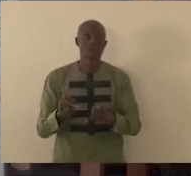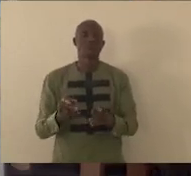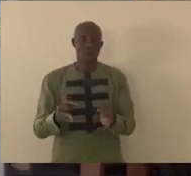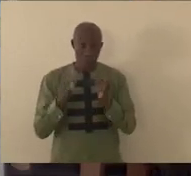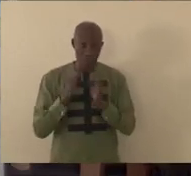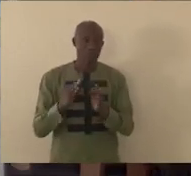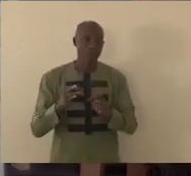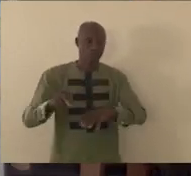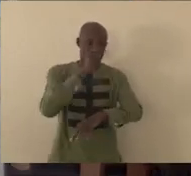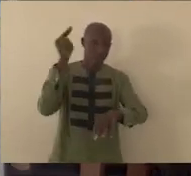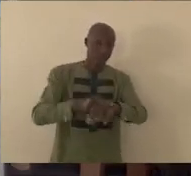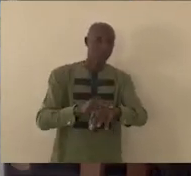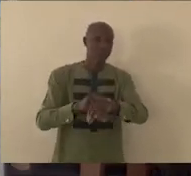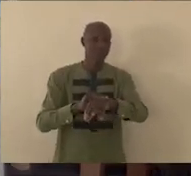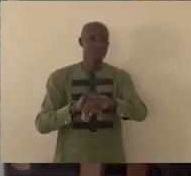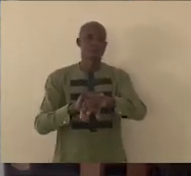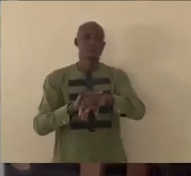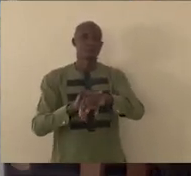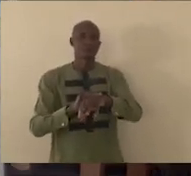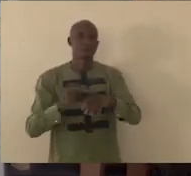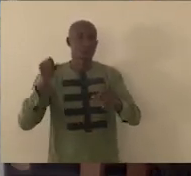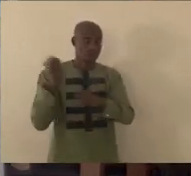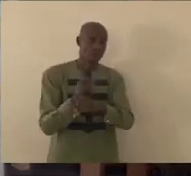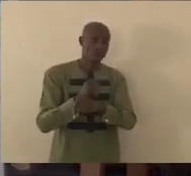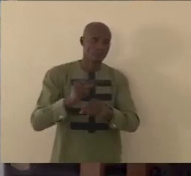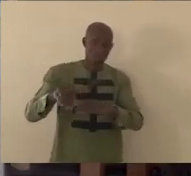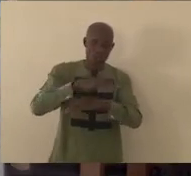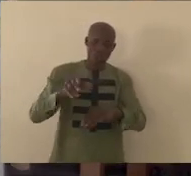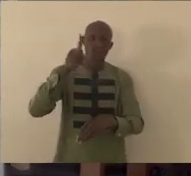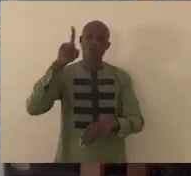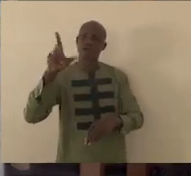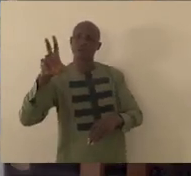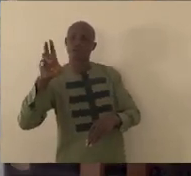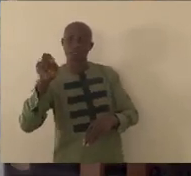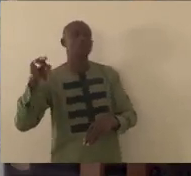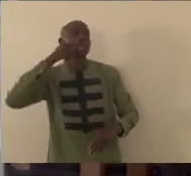the National Bureau of Statistics agrees that over 130